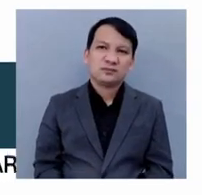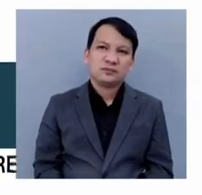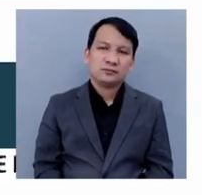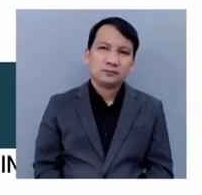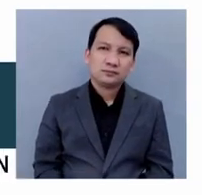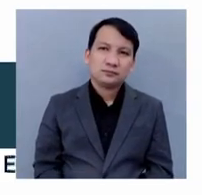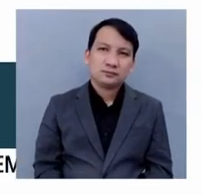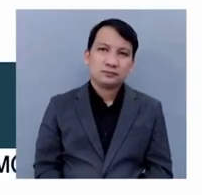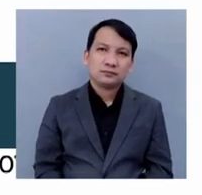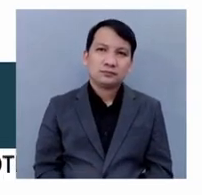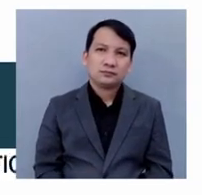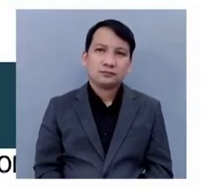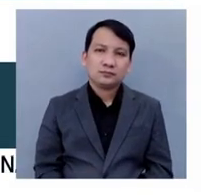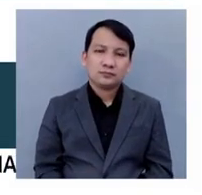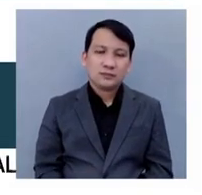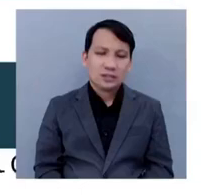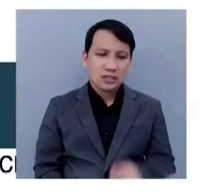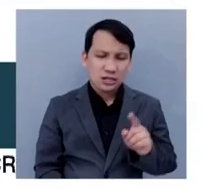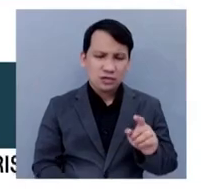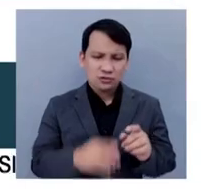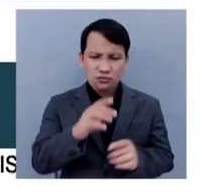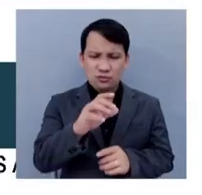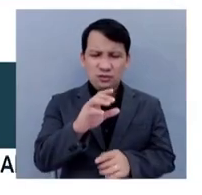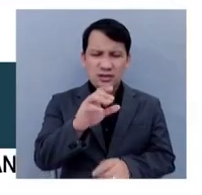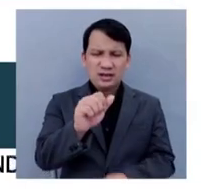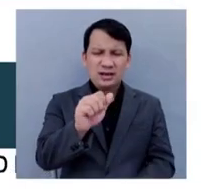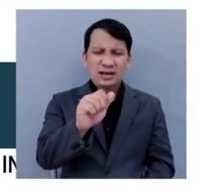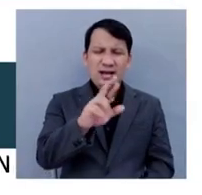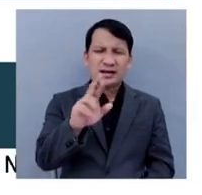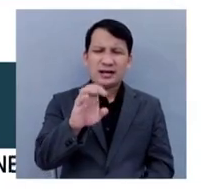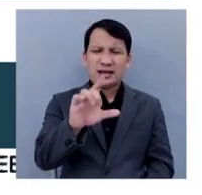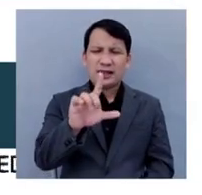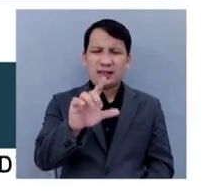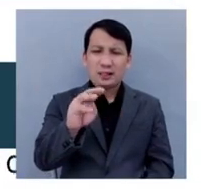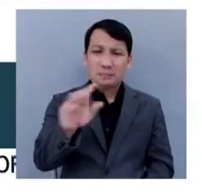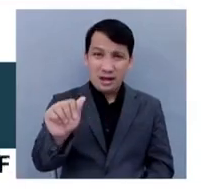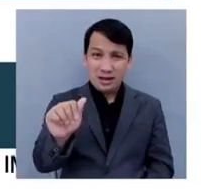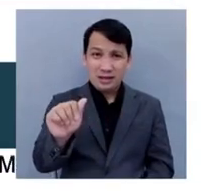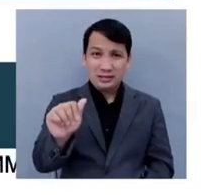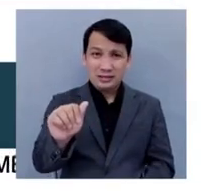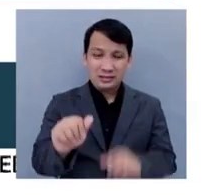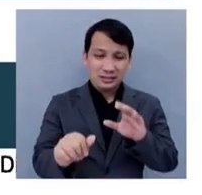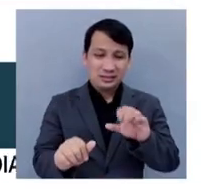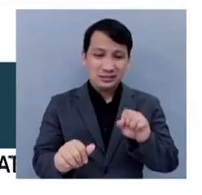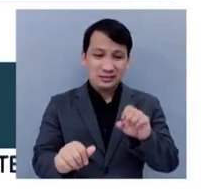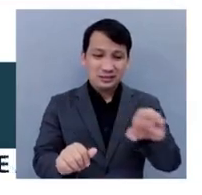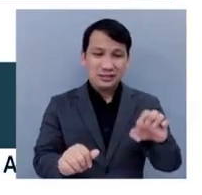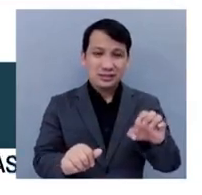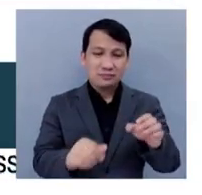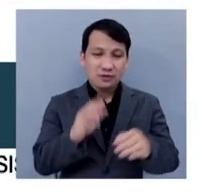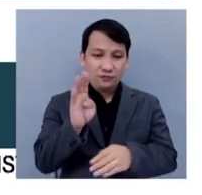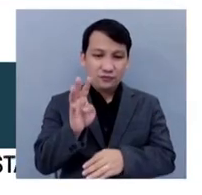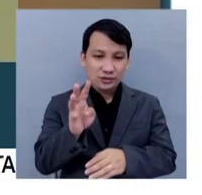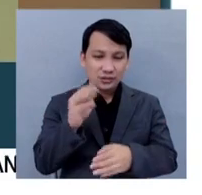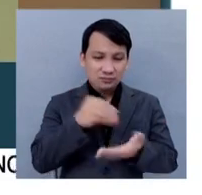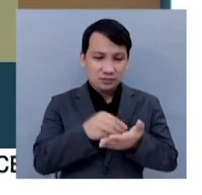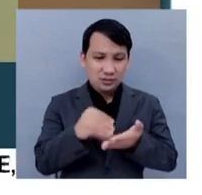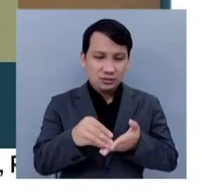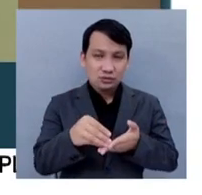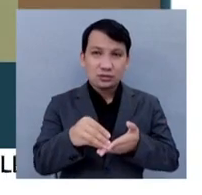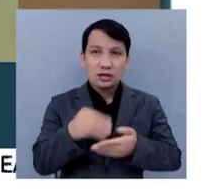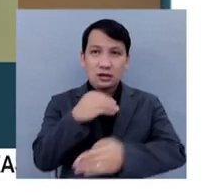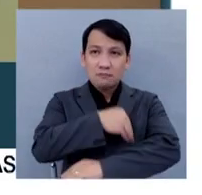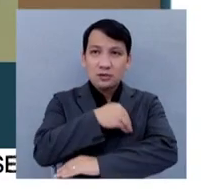The Arelma case involves about $40 million in a bank account created by a Panamanian